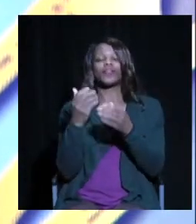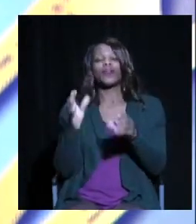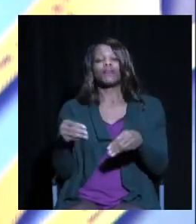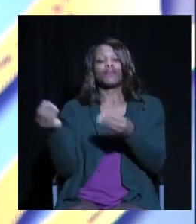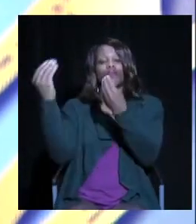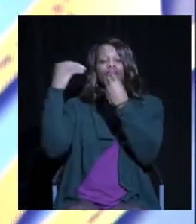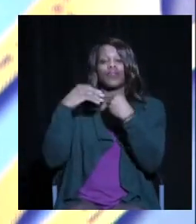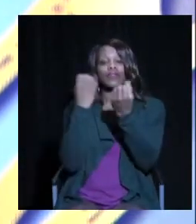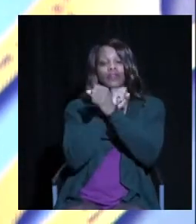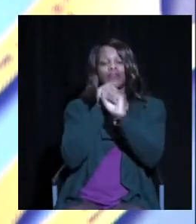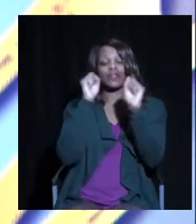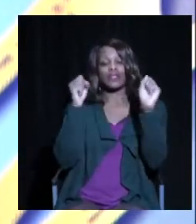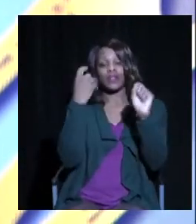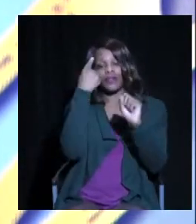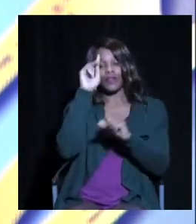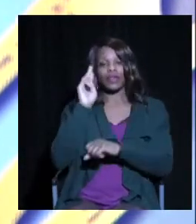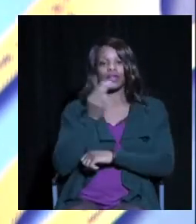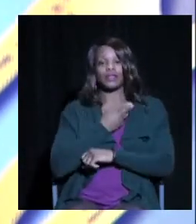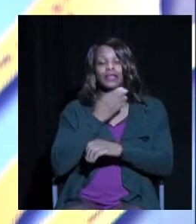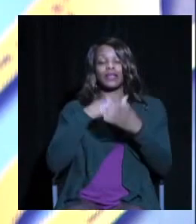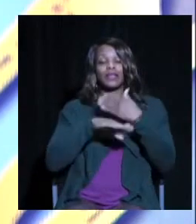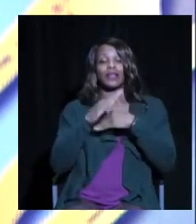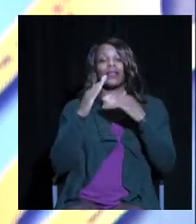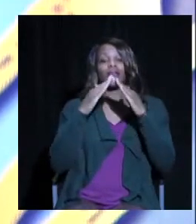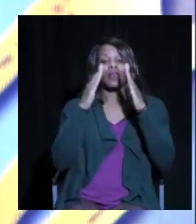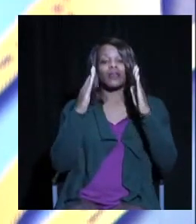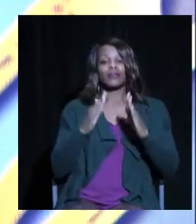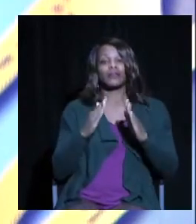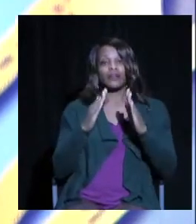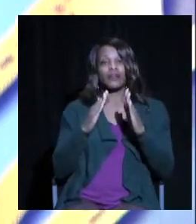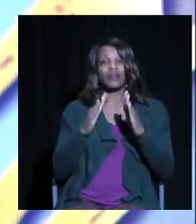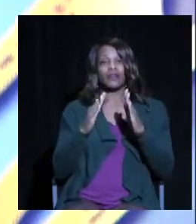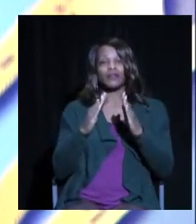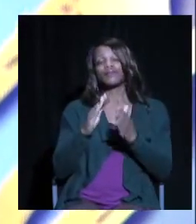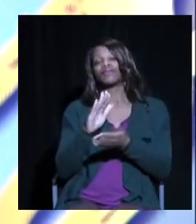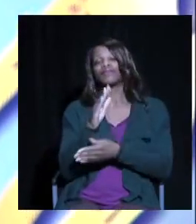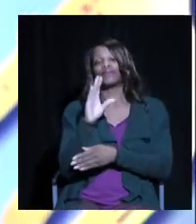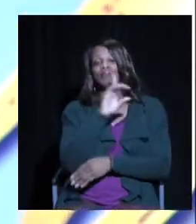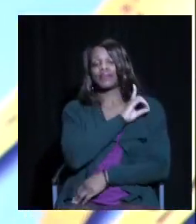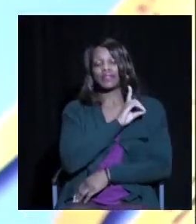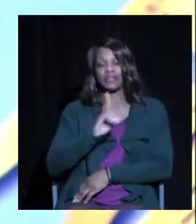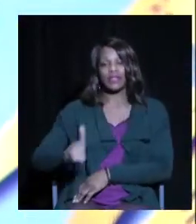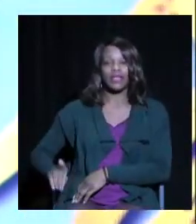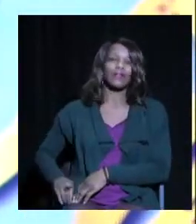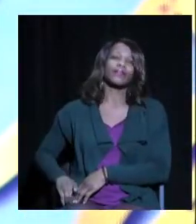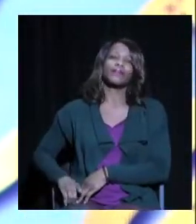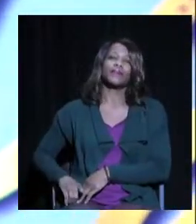salvation for us in the house of his servant David. And that horn of salvation